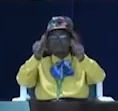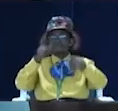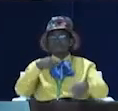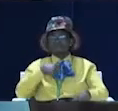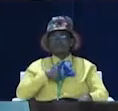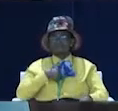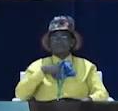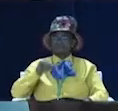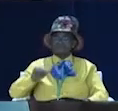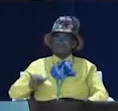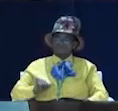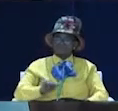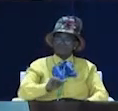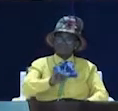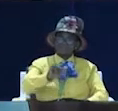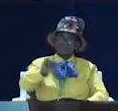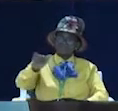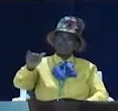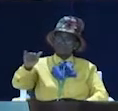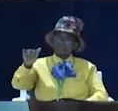everlastingly.